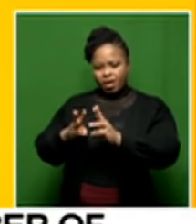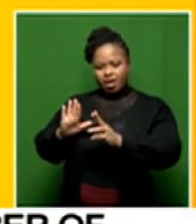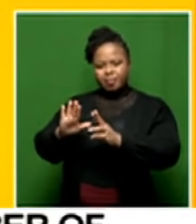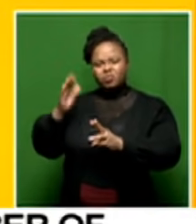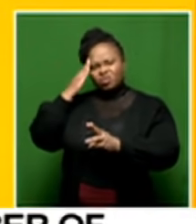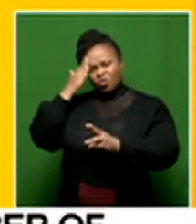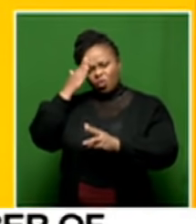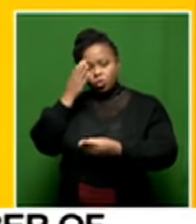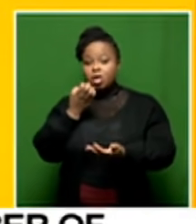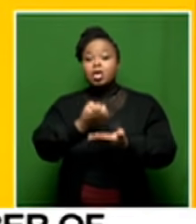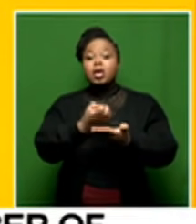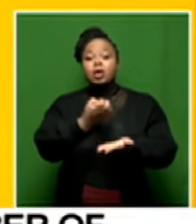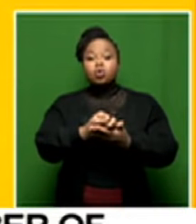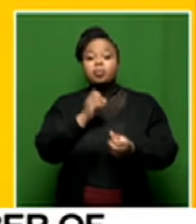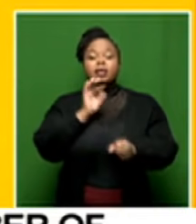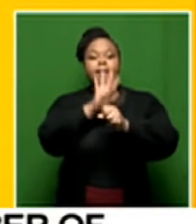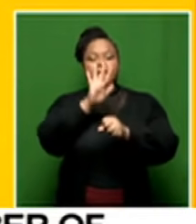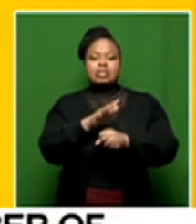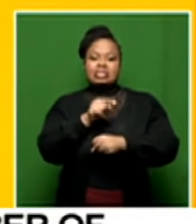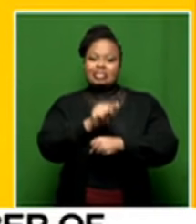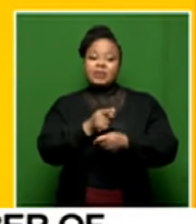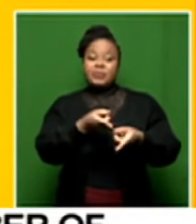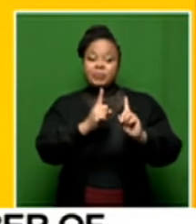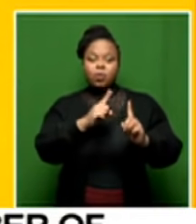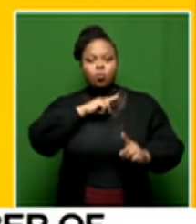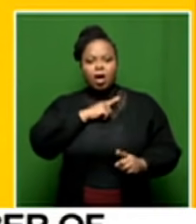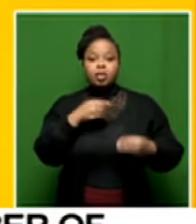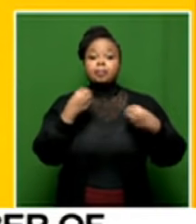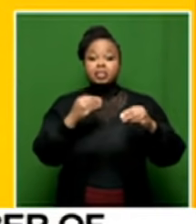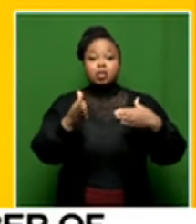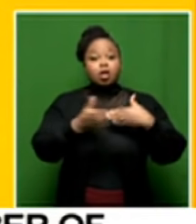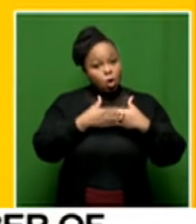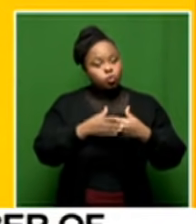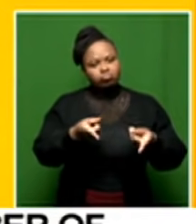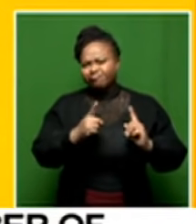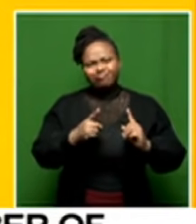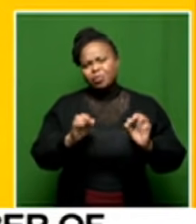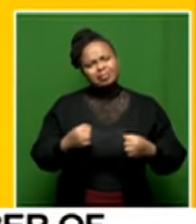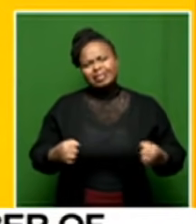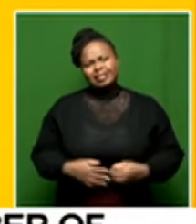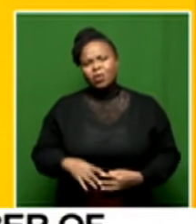effects, and that is something we always need to keep in our mind, is that, shutting businesses down, it's